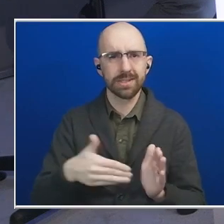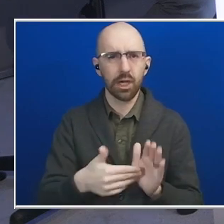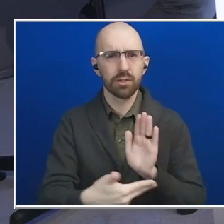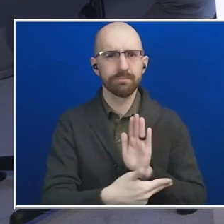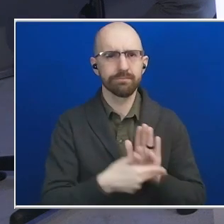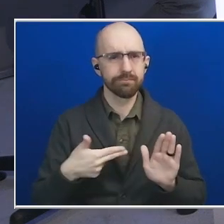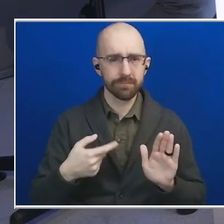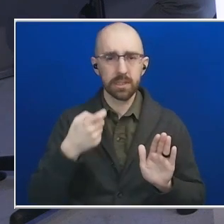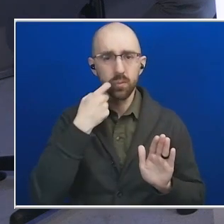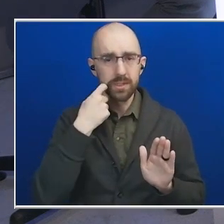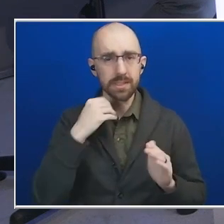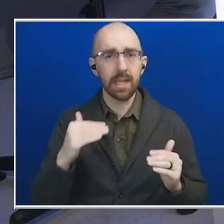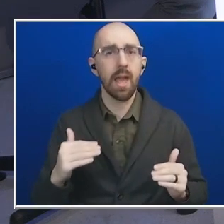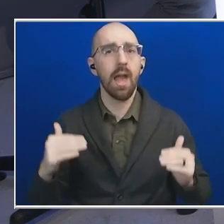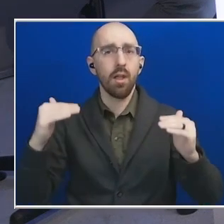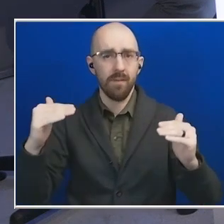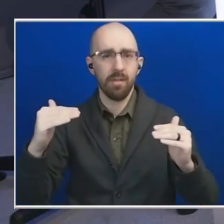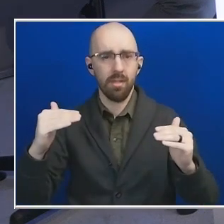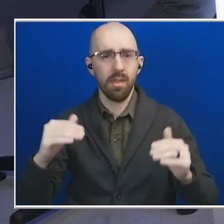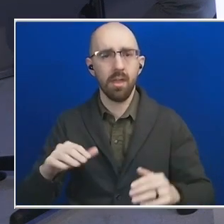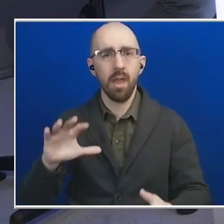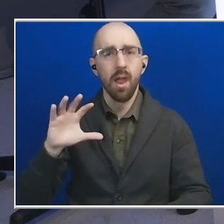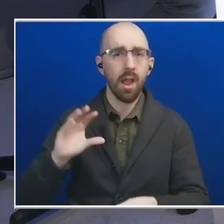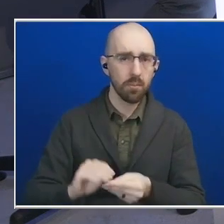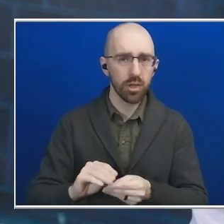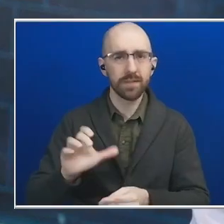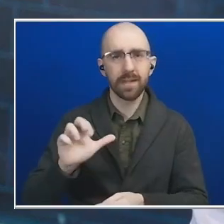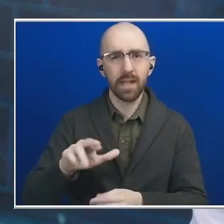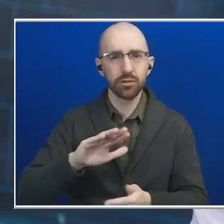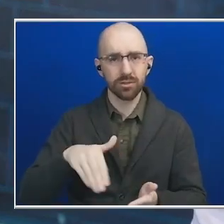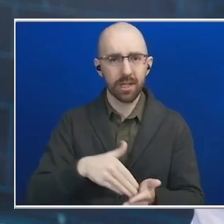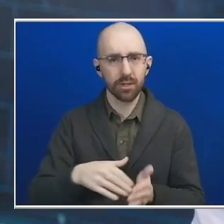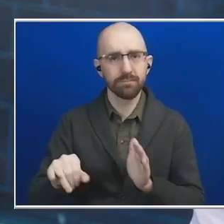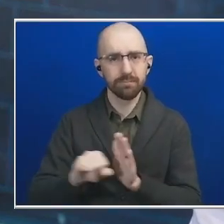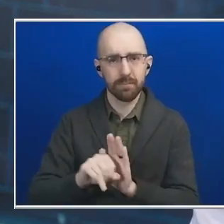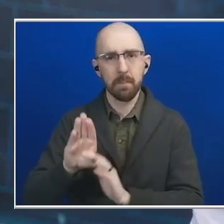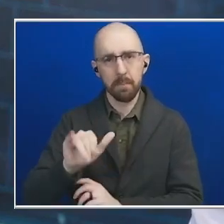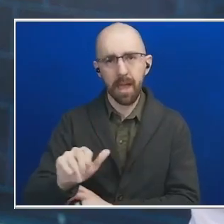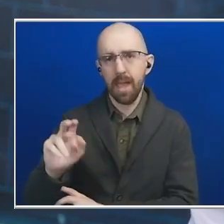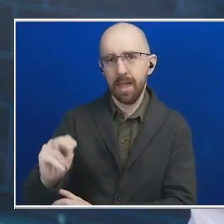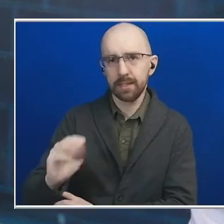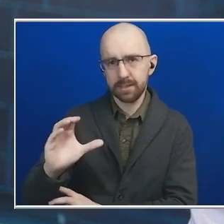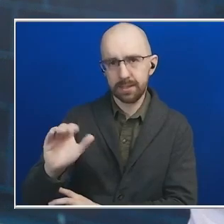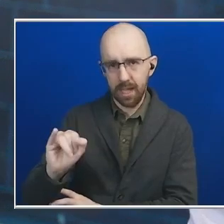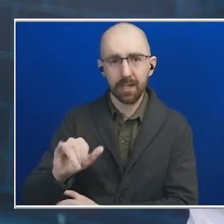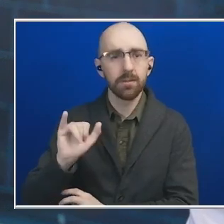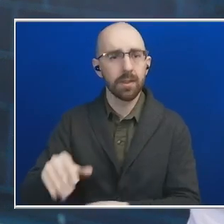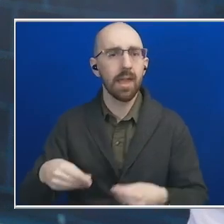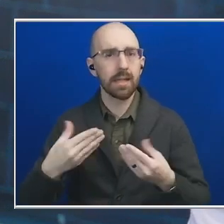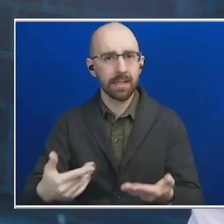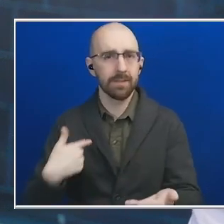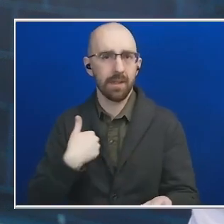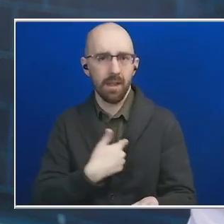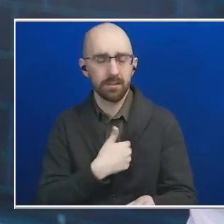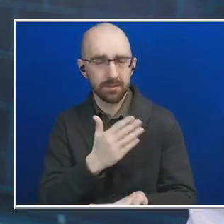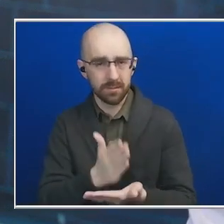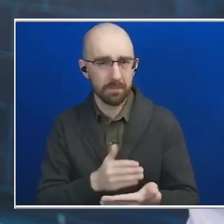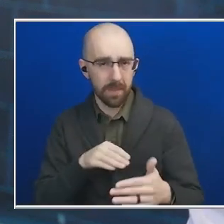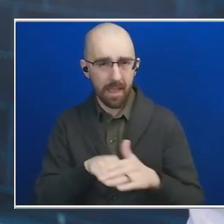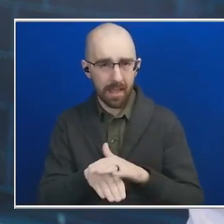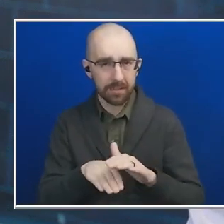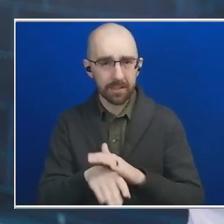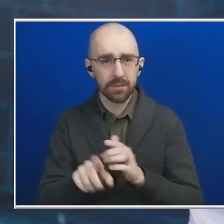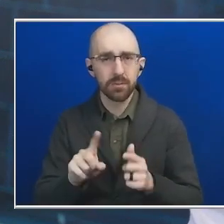higher level of a comprehensive cancer center designated by NCI. So that does give us some access to trials and